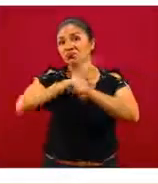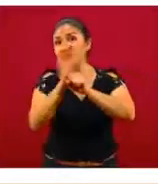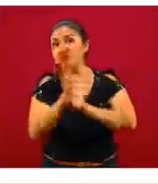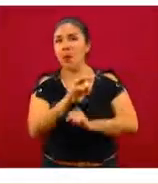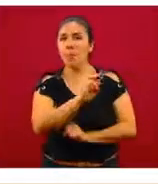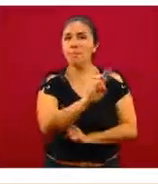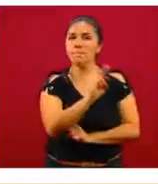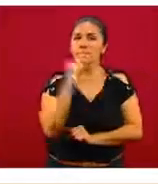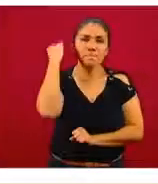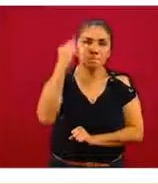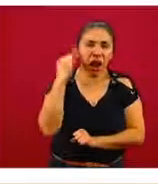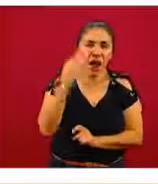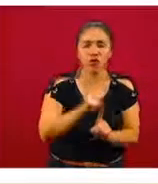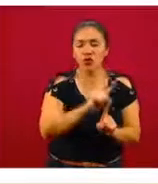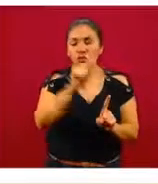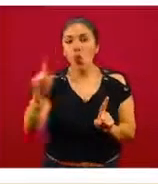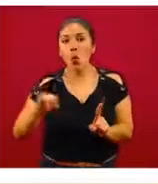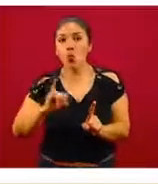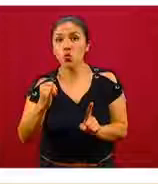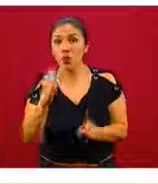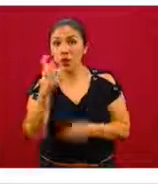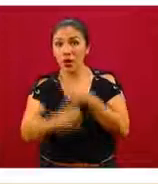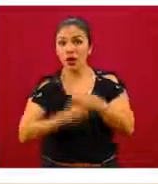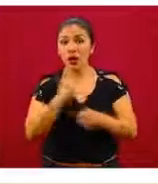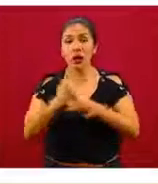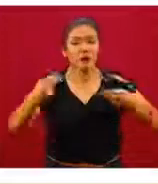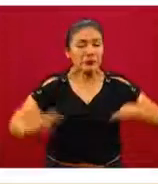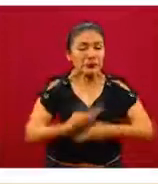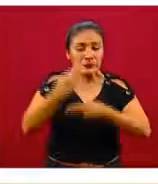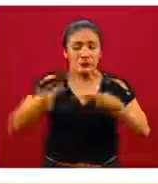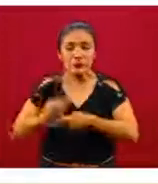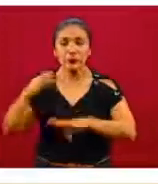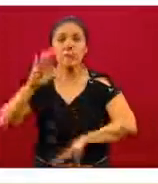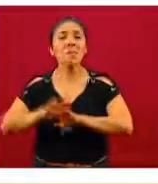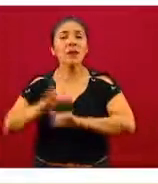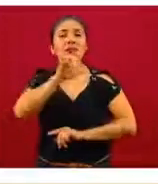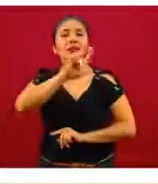And for the months of the pandemic, between March and June of this year,